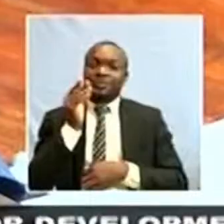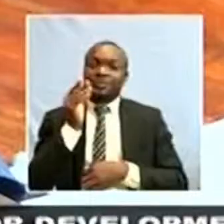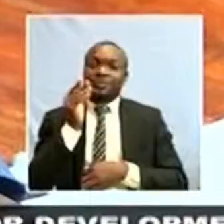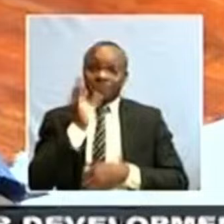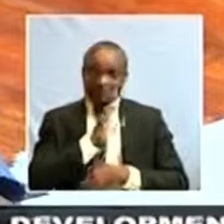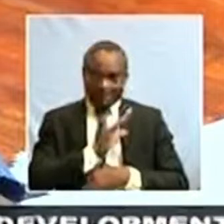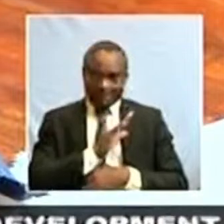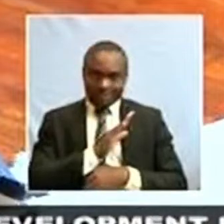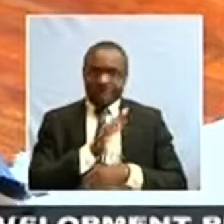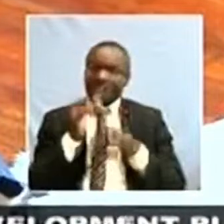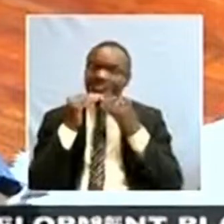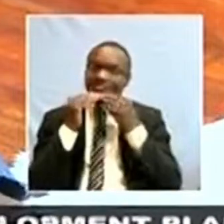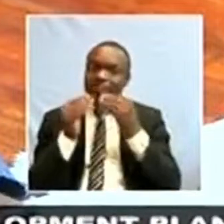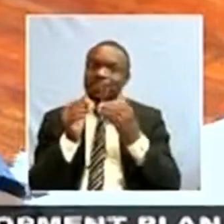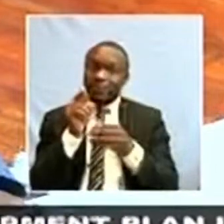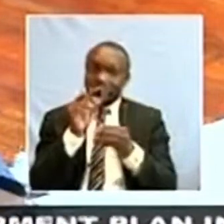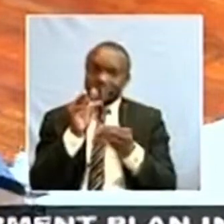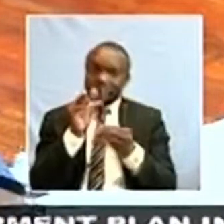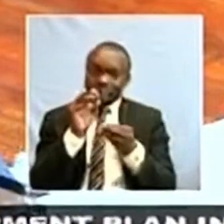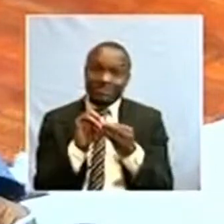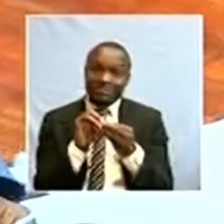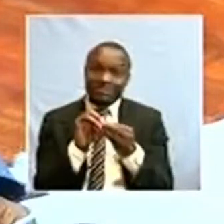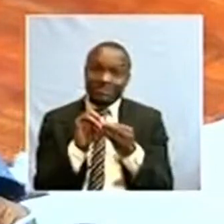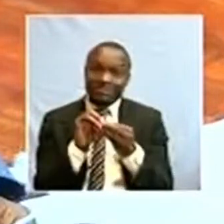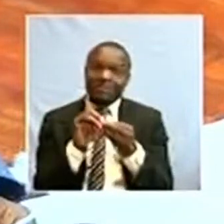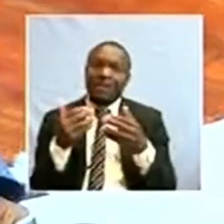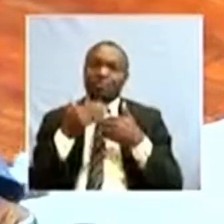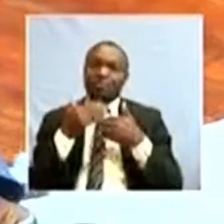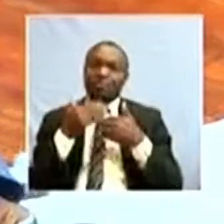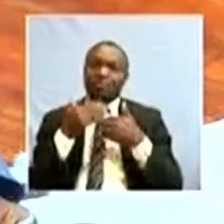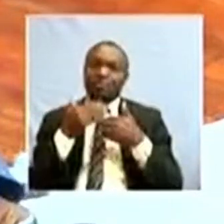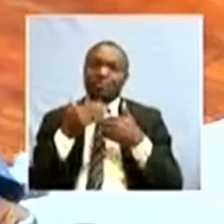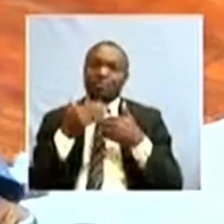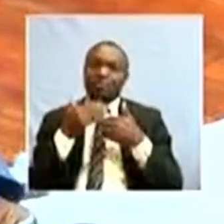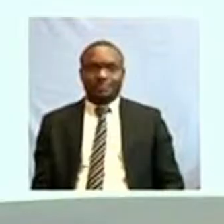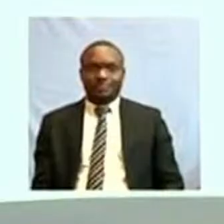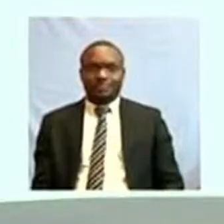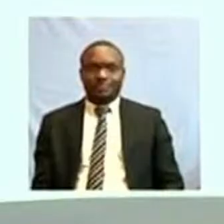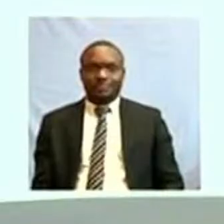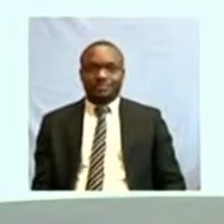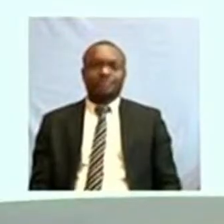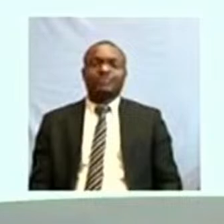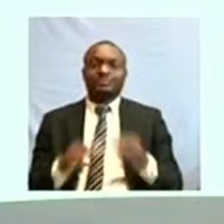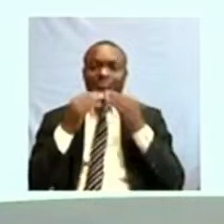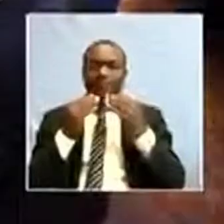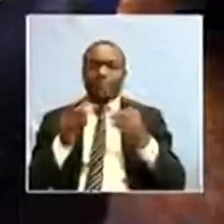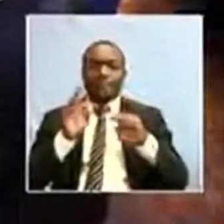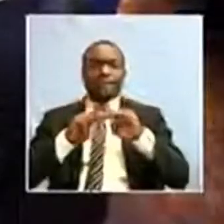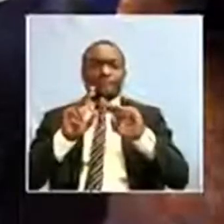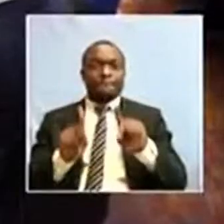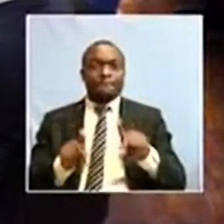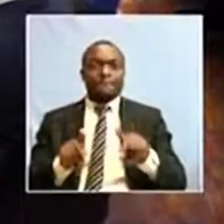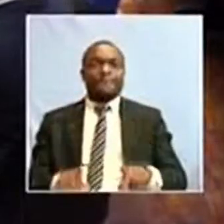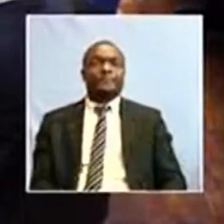we thank you most sincerely and have. Thank you so much, Chair.